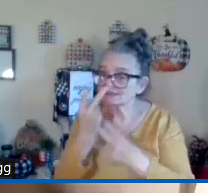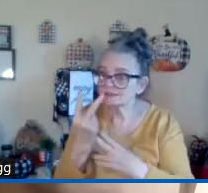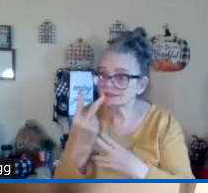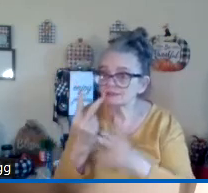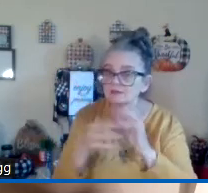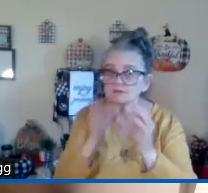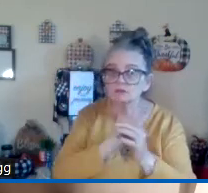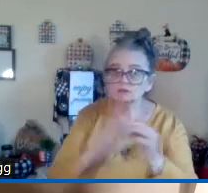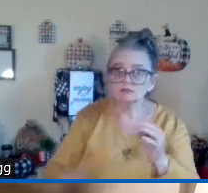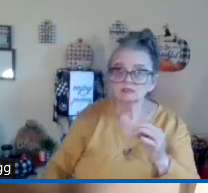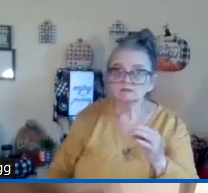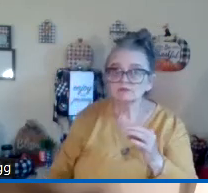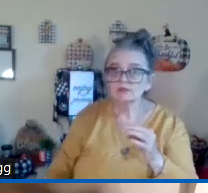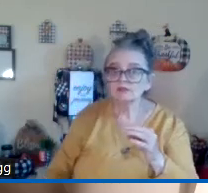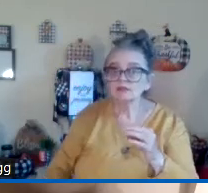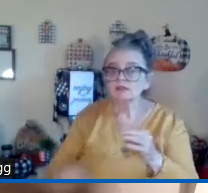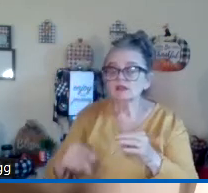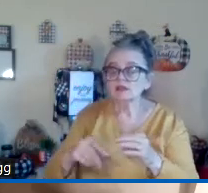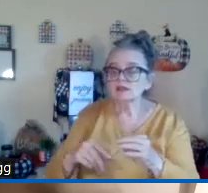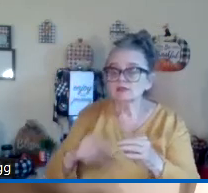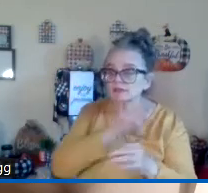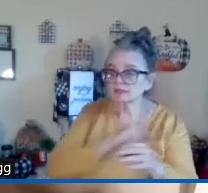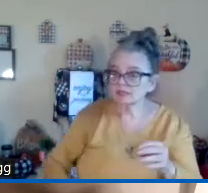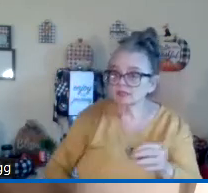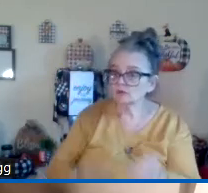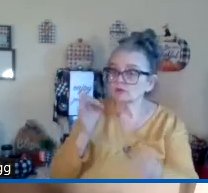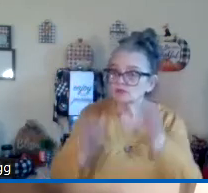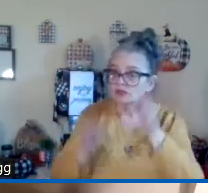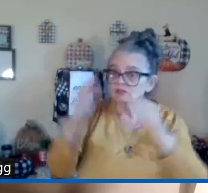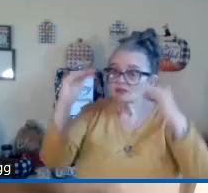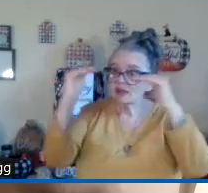people like a lion or a bear.